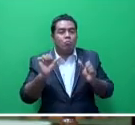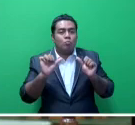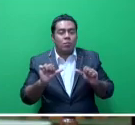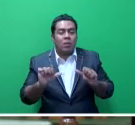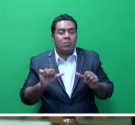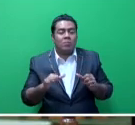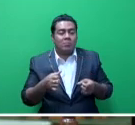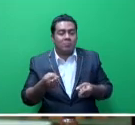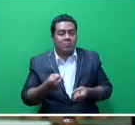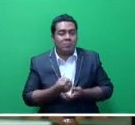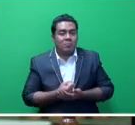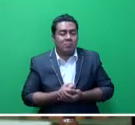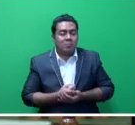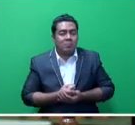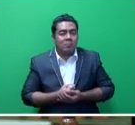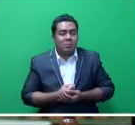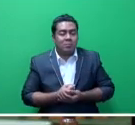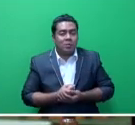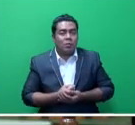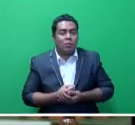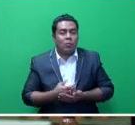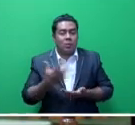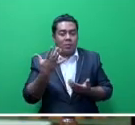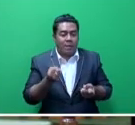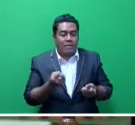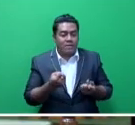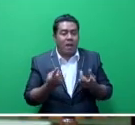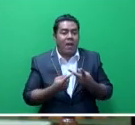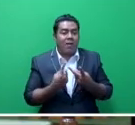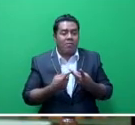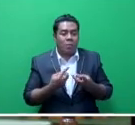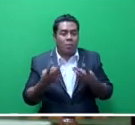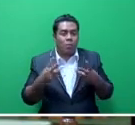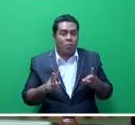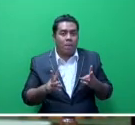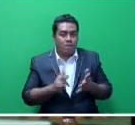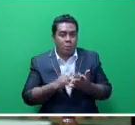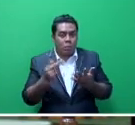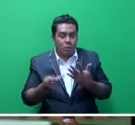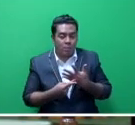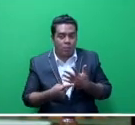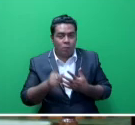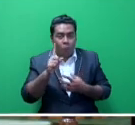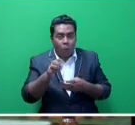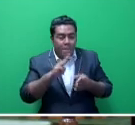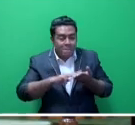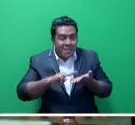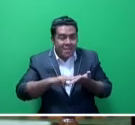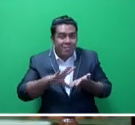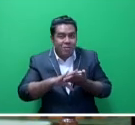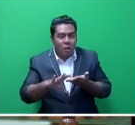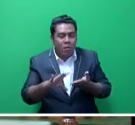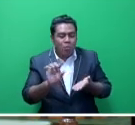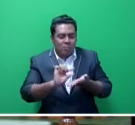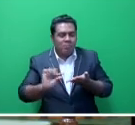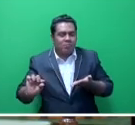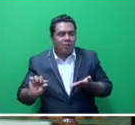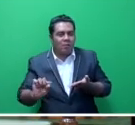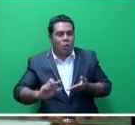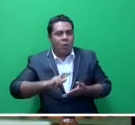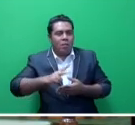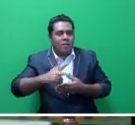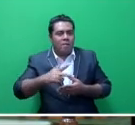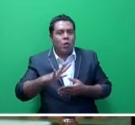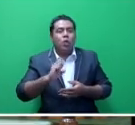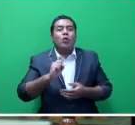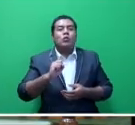scheme to get sugarcane farmers into alternative livelihood programs. We have allocated $1 million for lease facilitation for sugar and